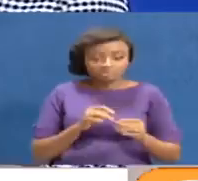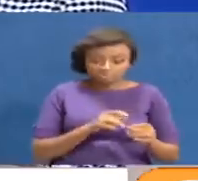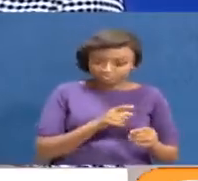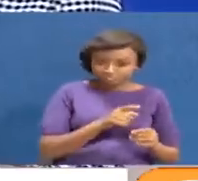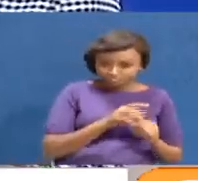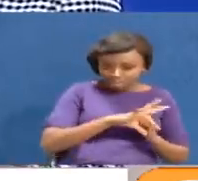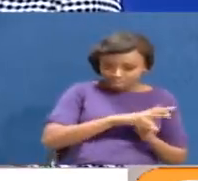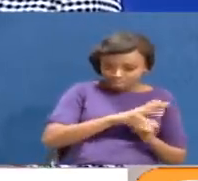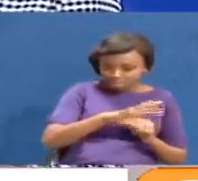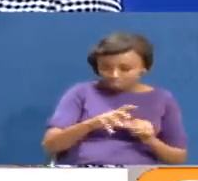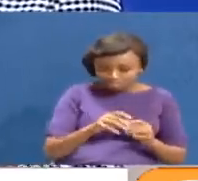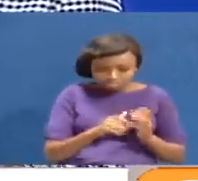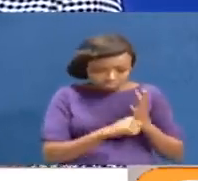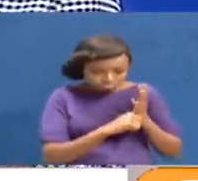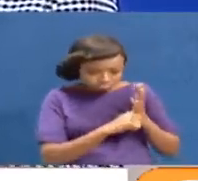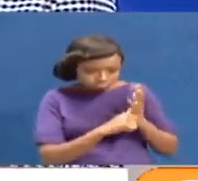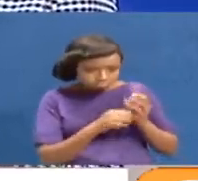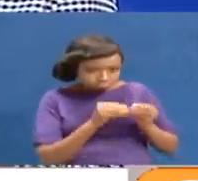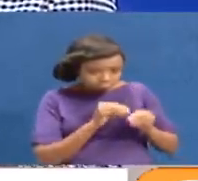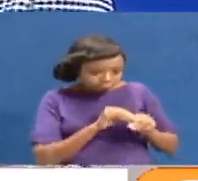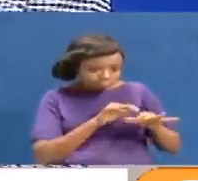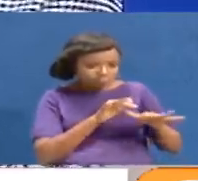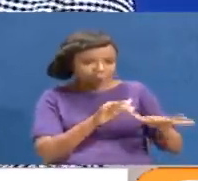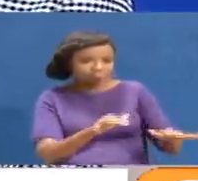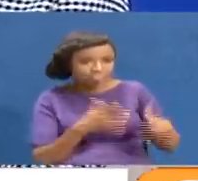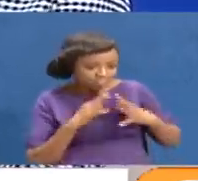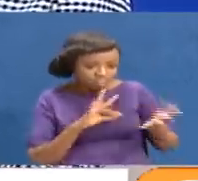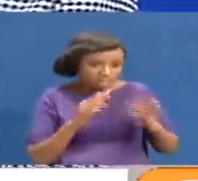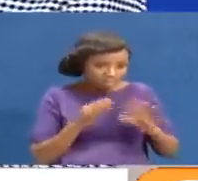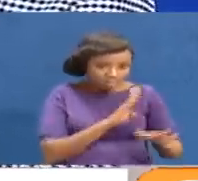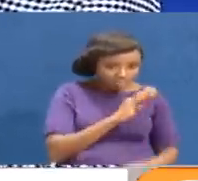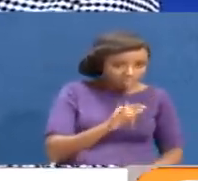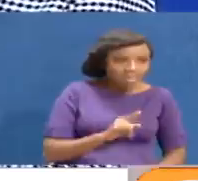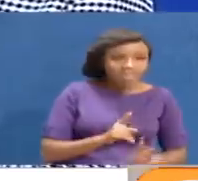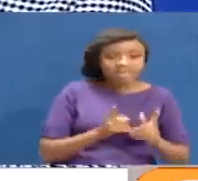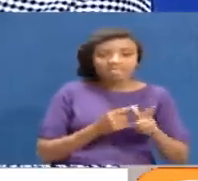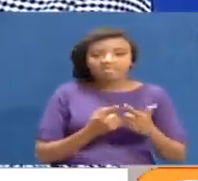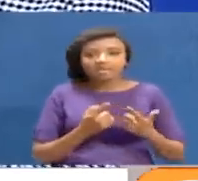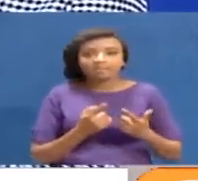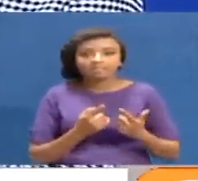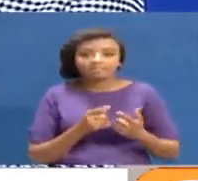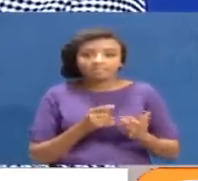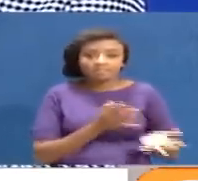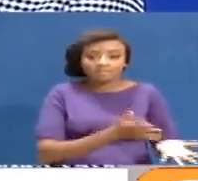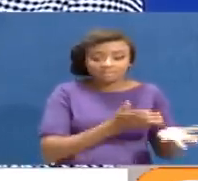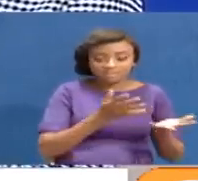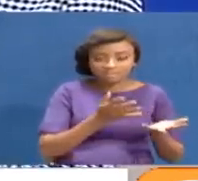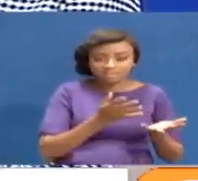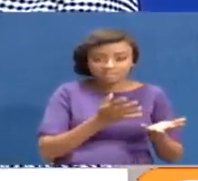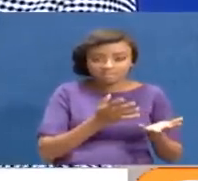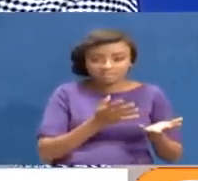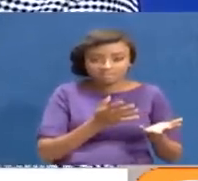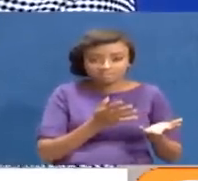through the popular initiative, we can, you know, walk and chew gum at the same time. In terms of, by the time we are taking it to the